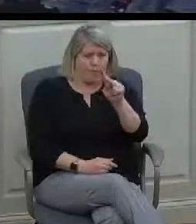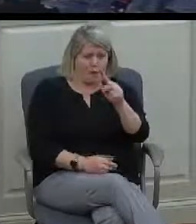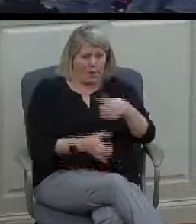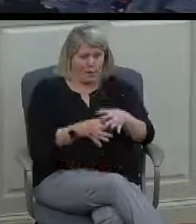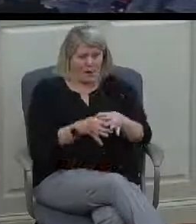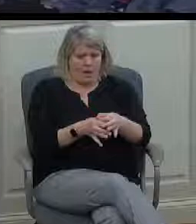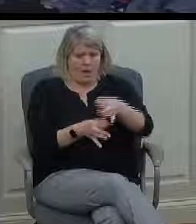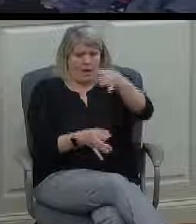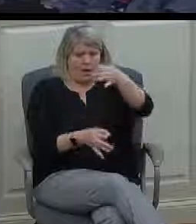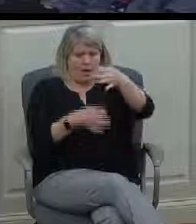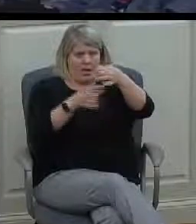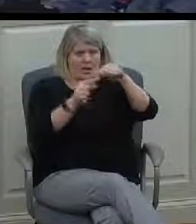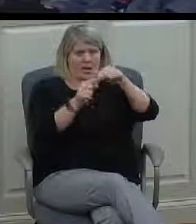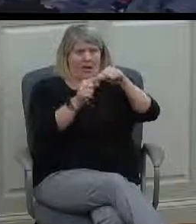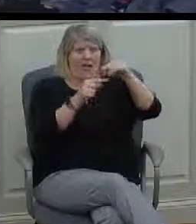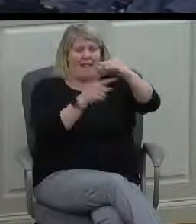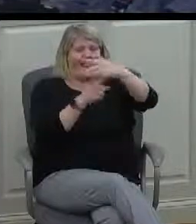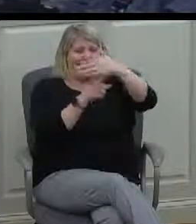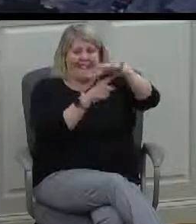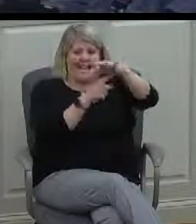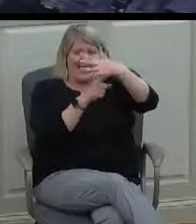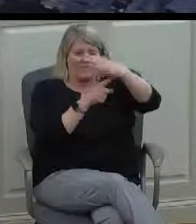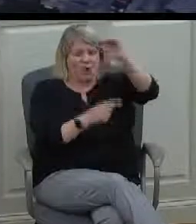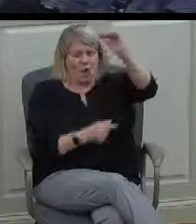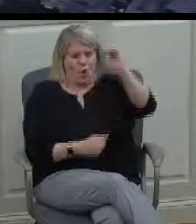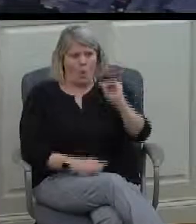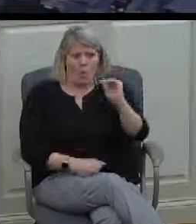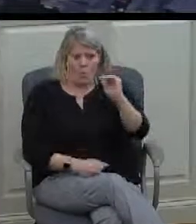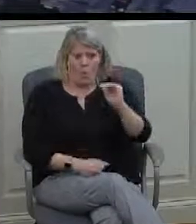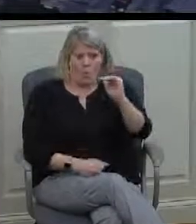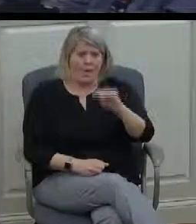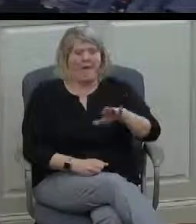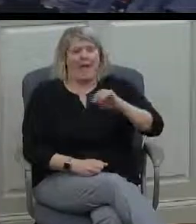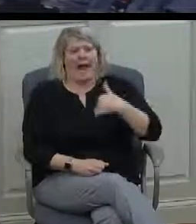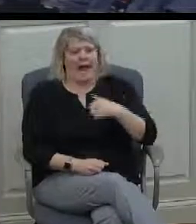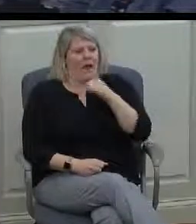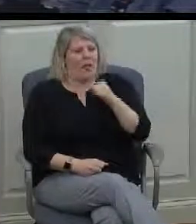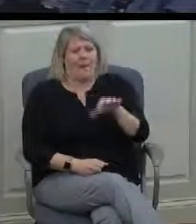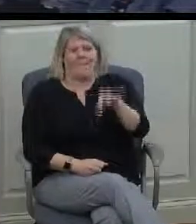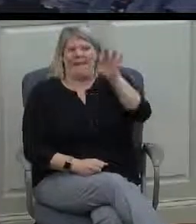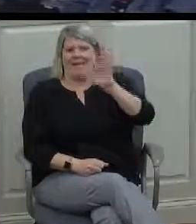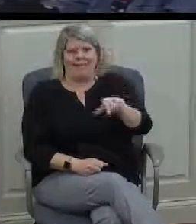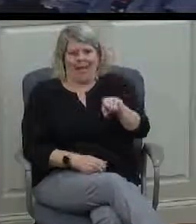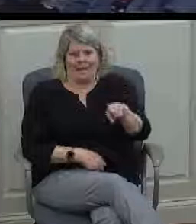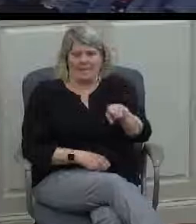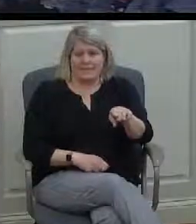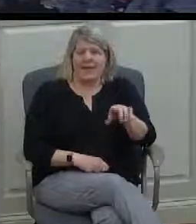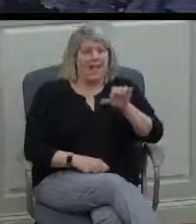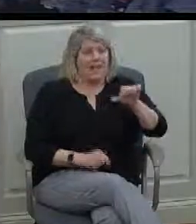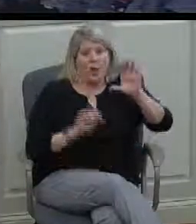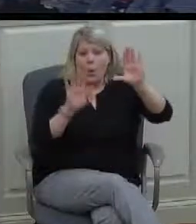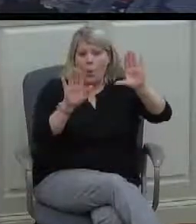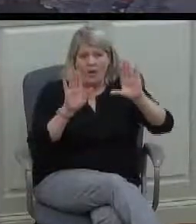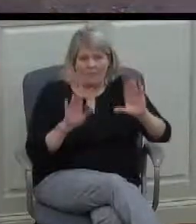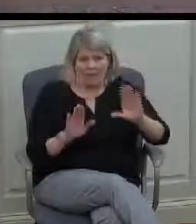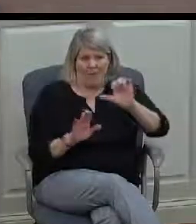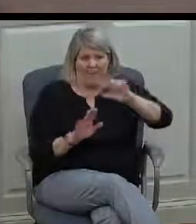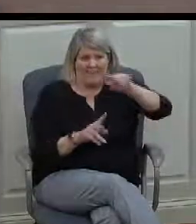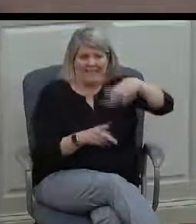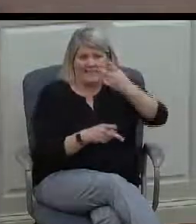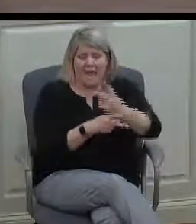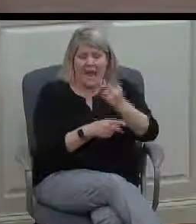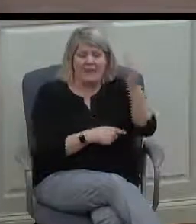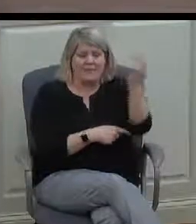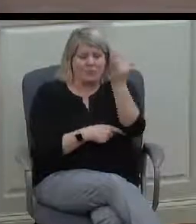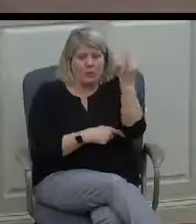down. It wouldn't be a street tree that I would plant. They're great trees. I love ginkgos. But